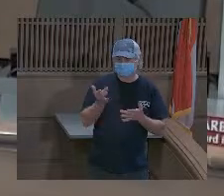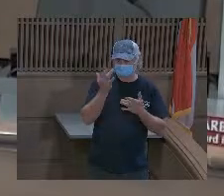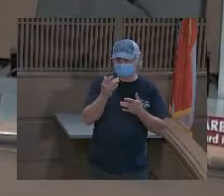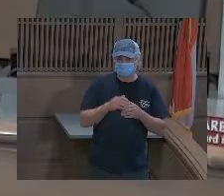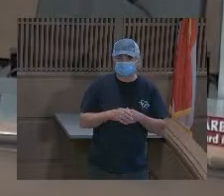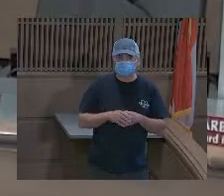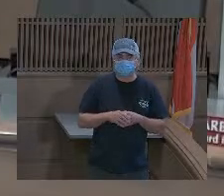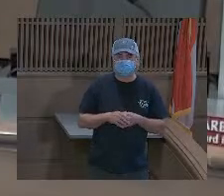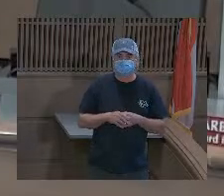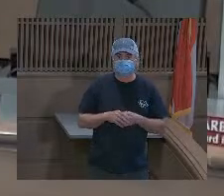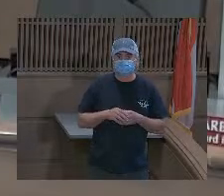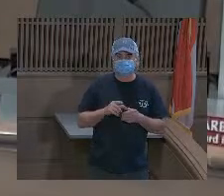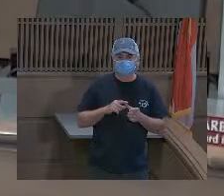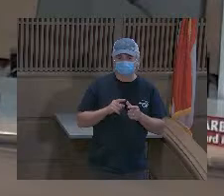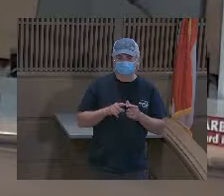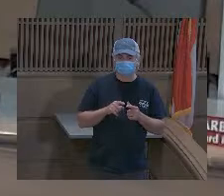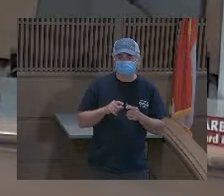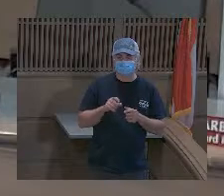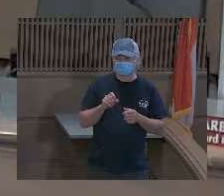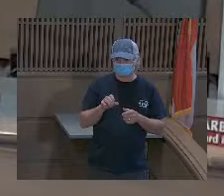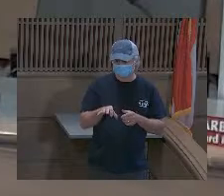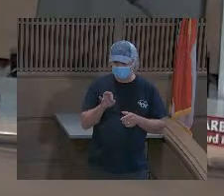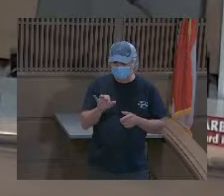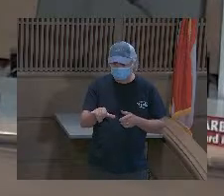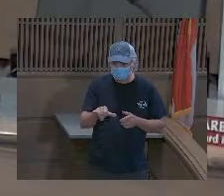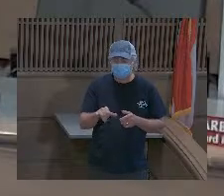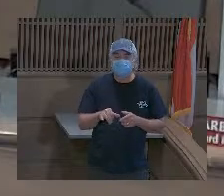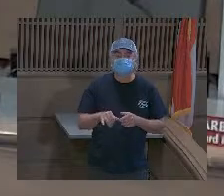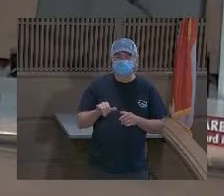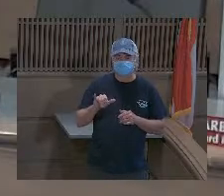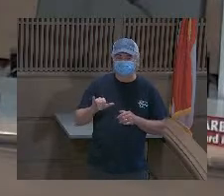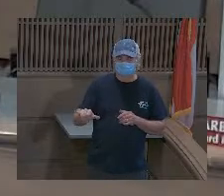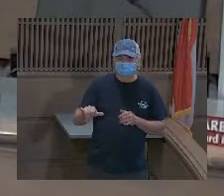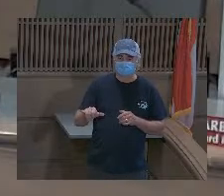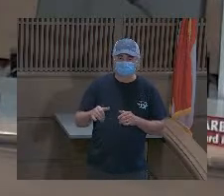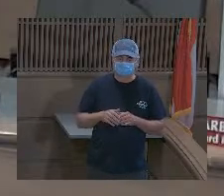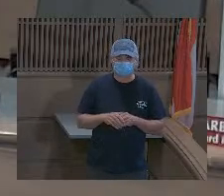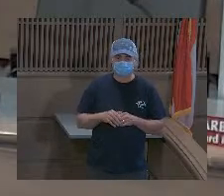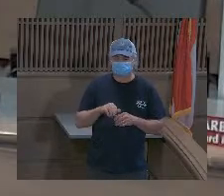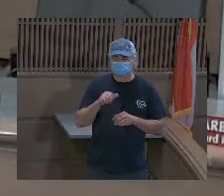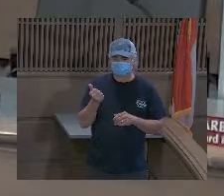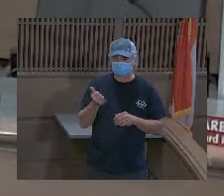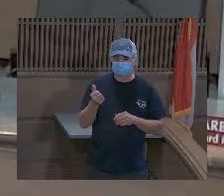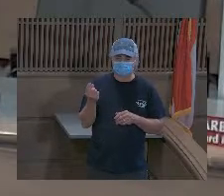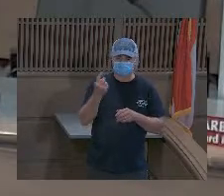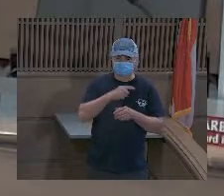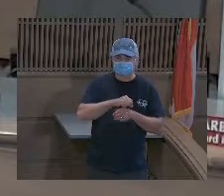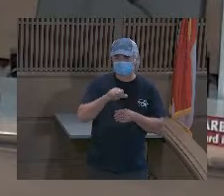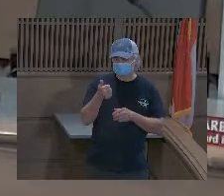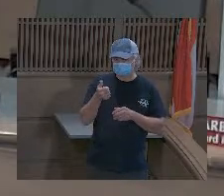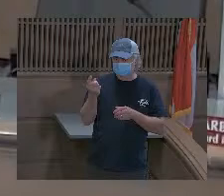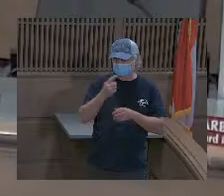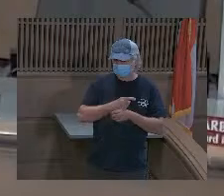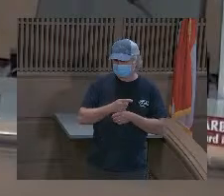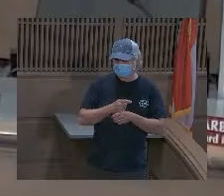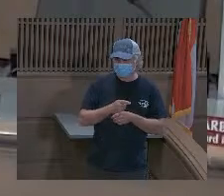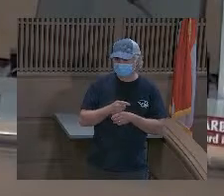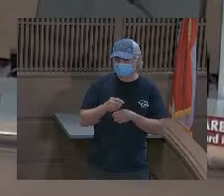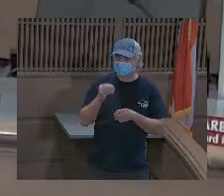to isolate for at least 10 days unless you have an adequate test that essentially rules COVID